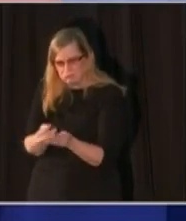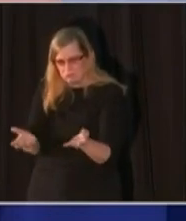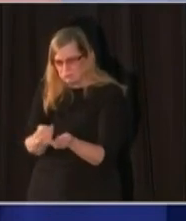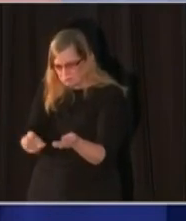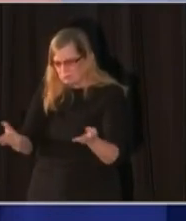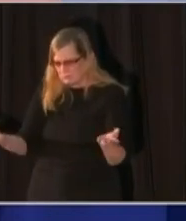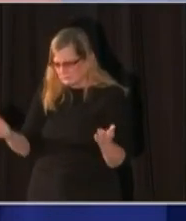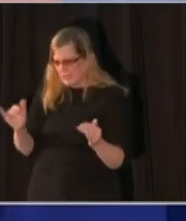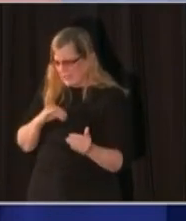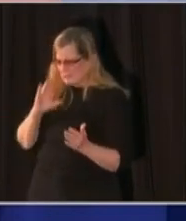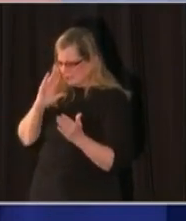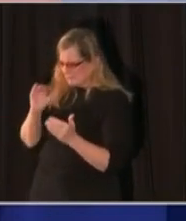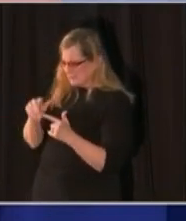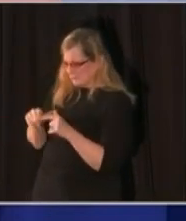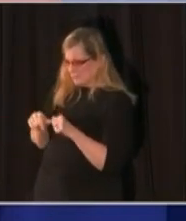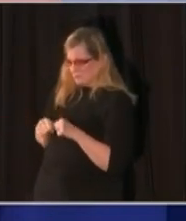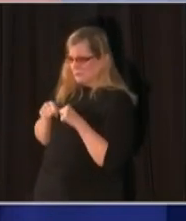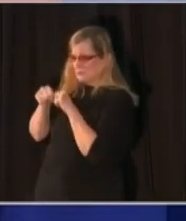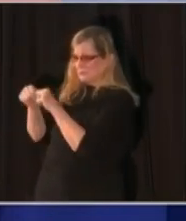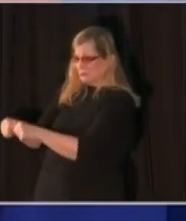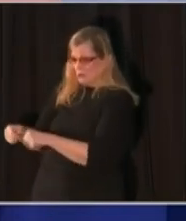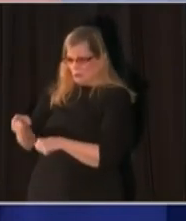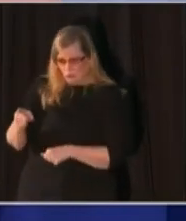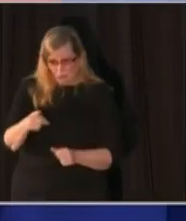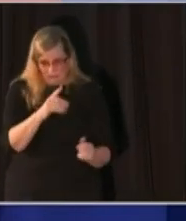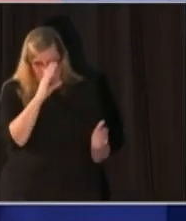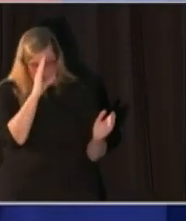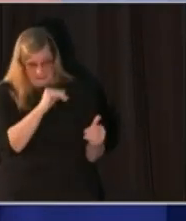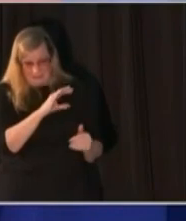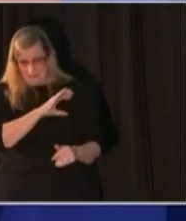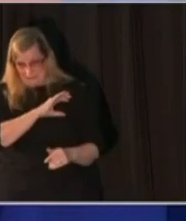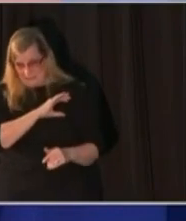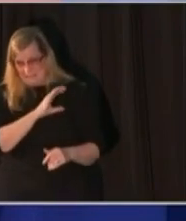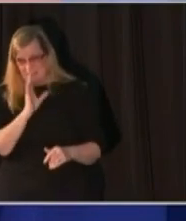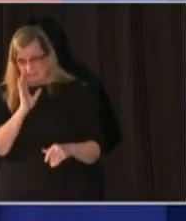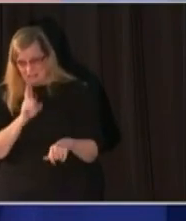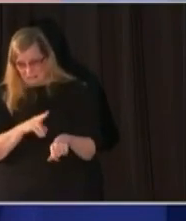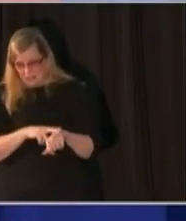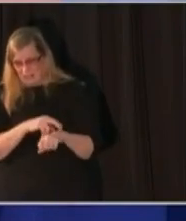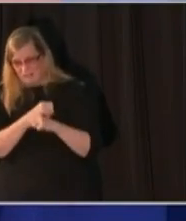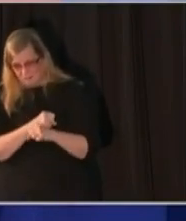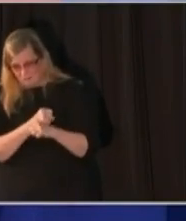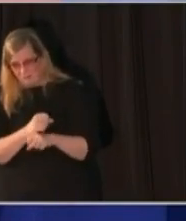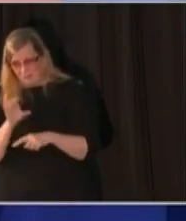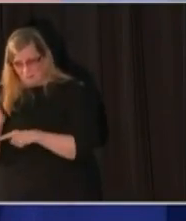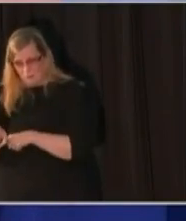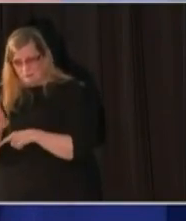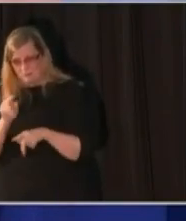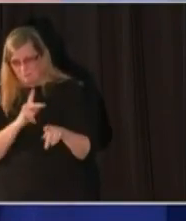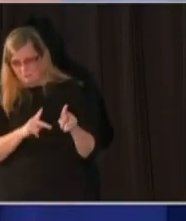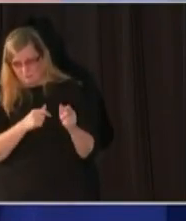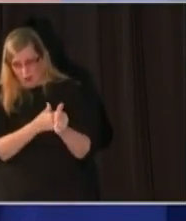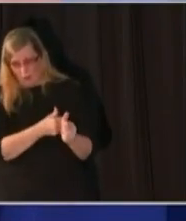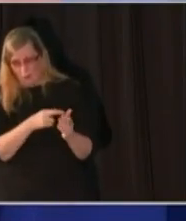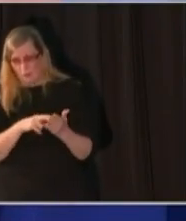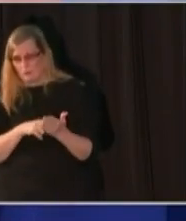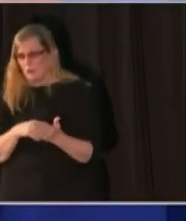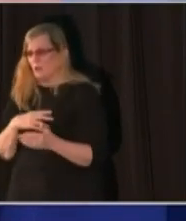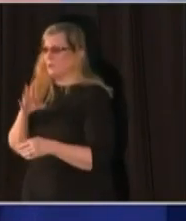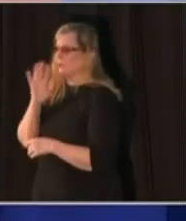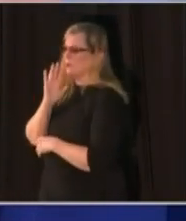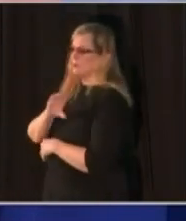you expect MPD and the National Guard to? We will be deploying MPD and the National Guard around the